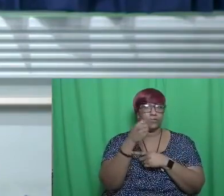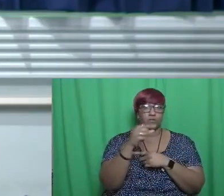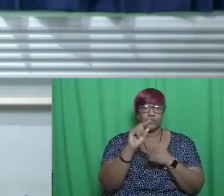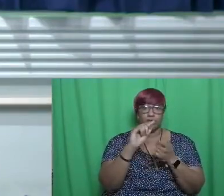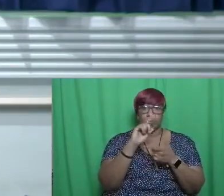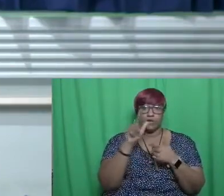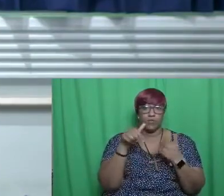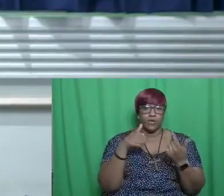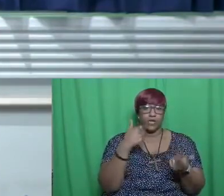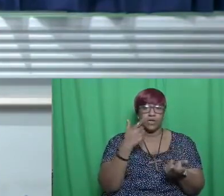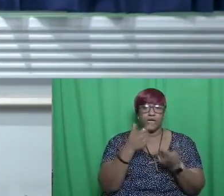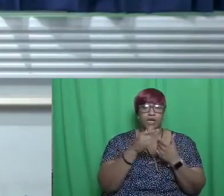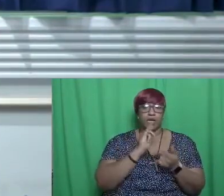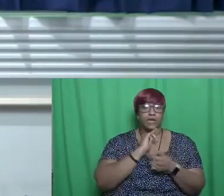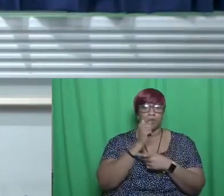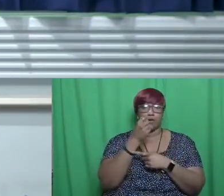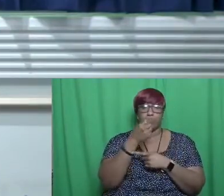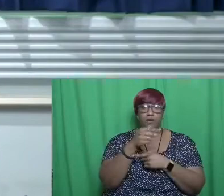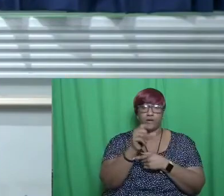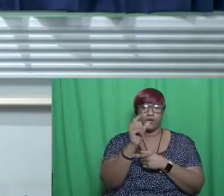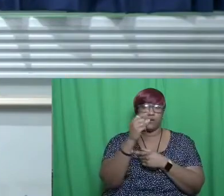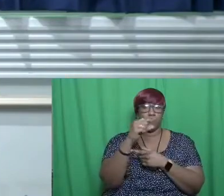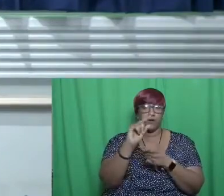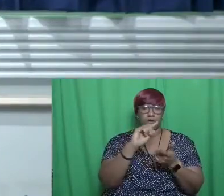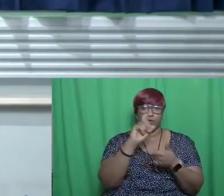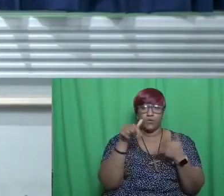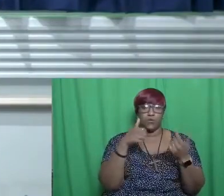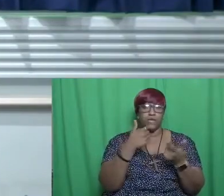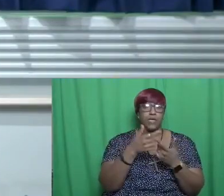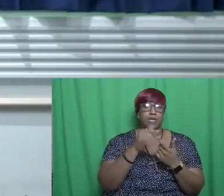The last mile.